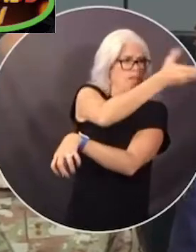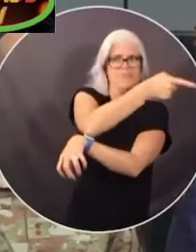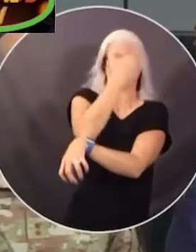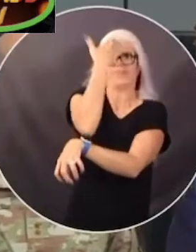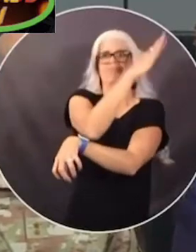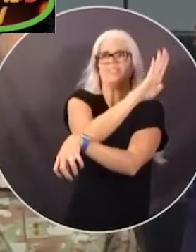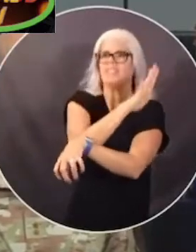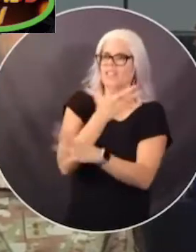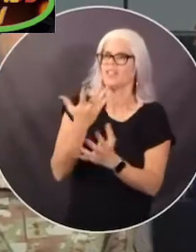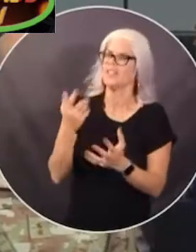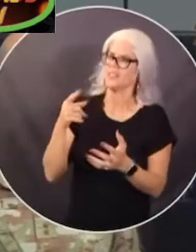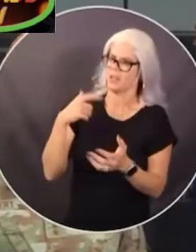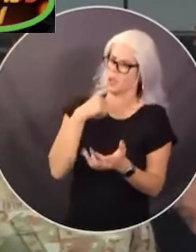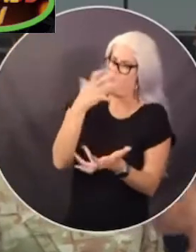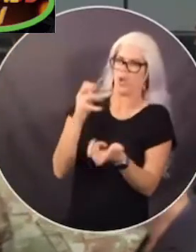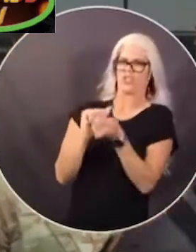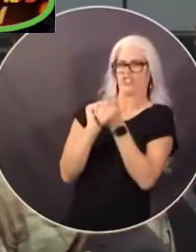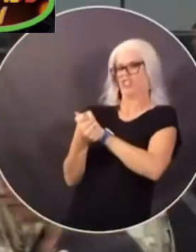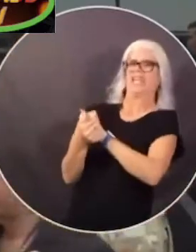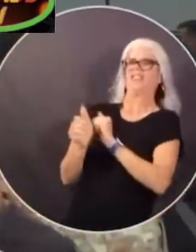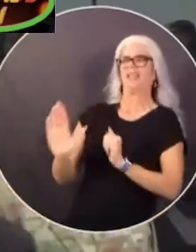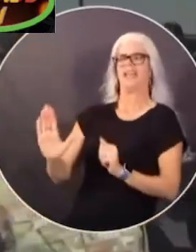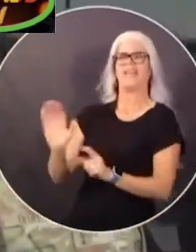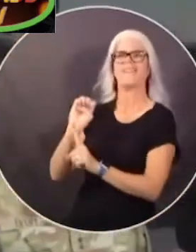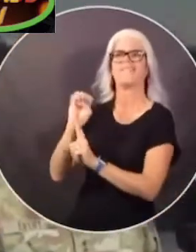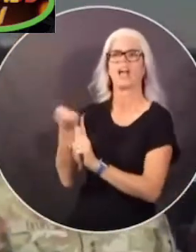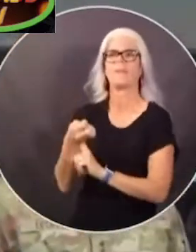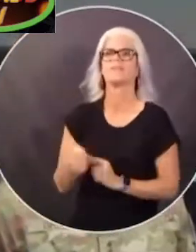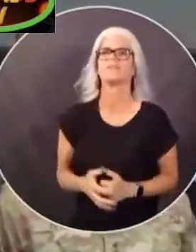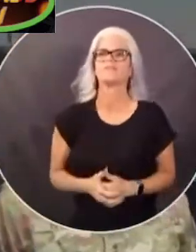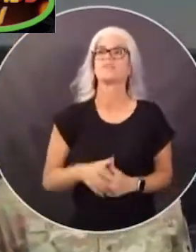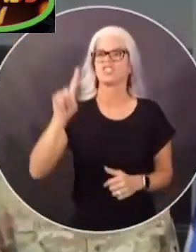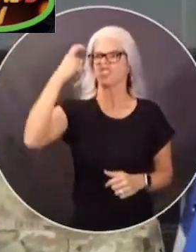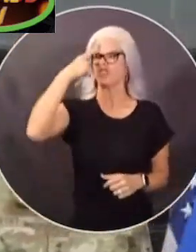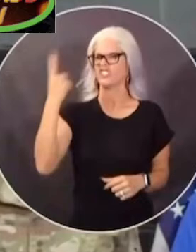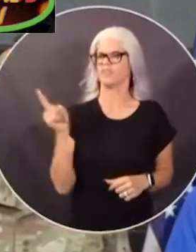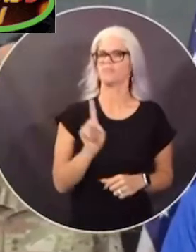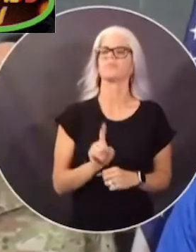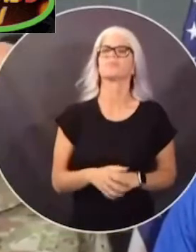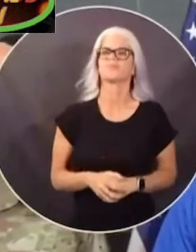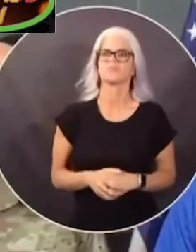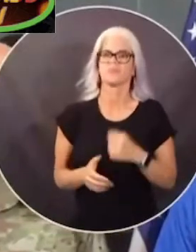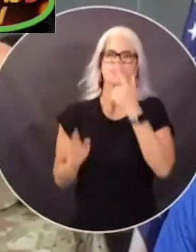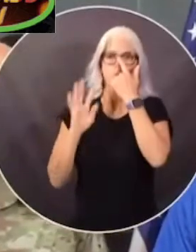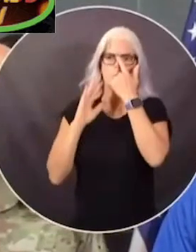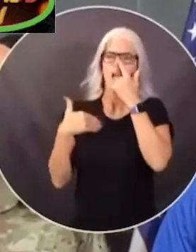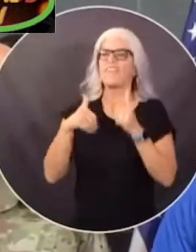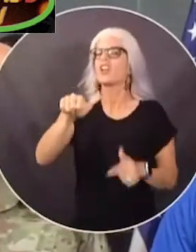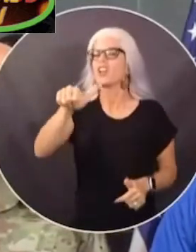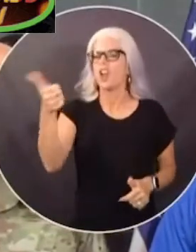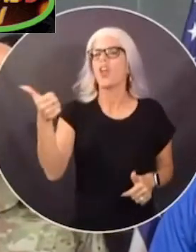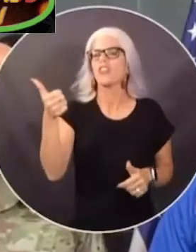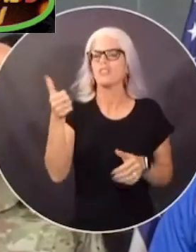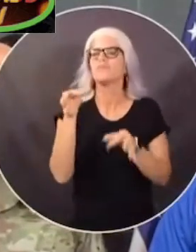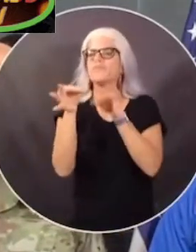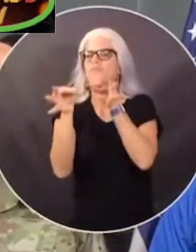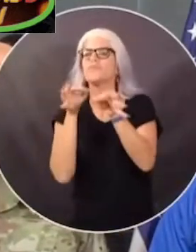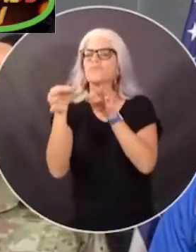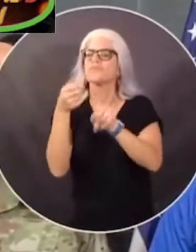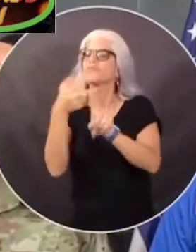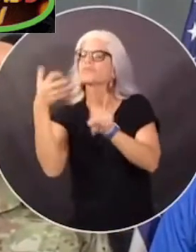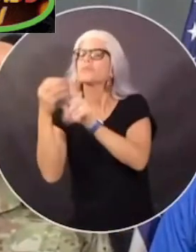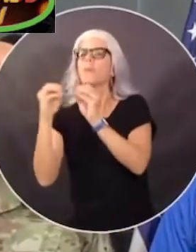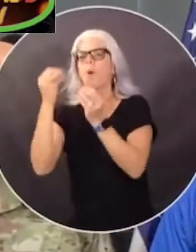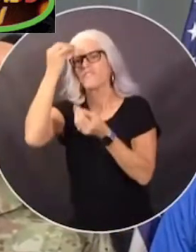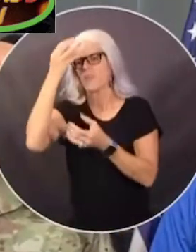So we'll have another update in another few hours. you know, I would just say it seems like over the last